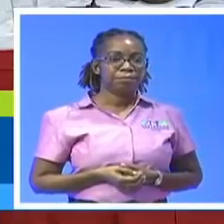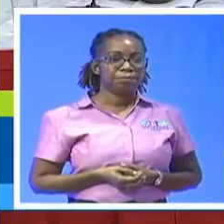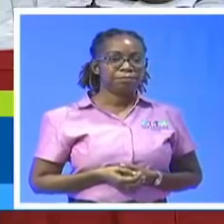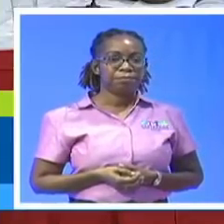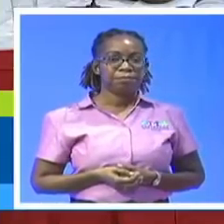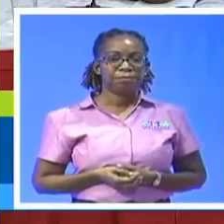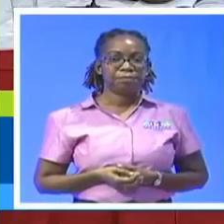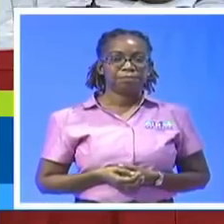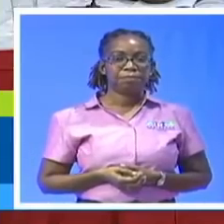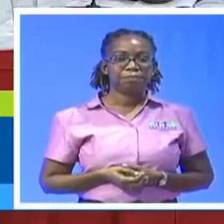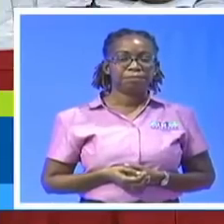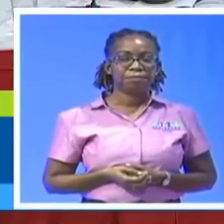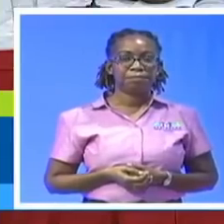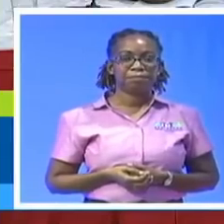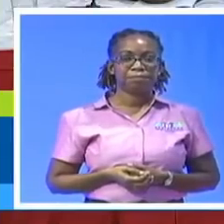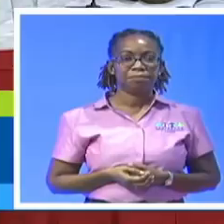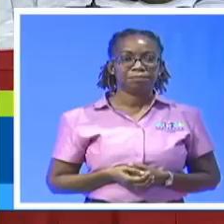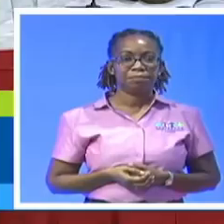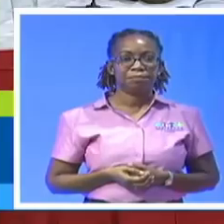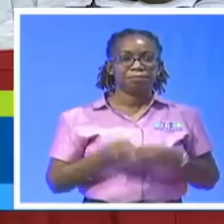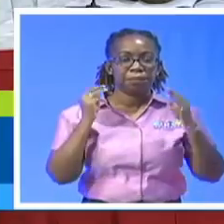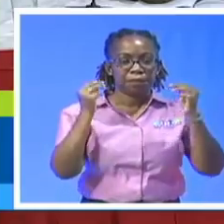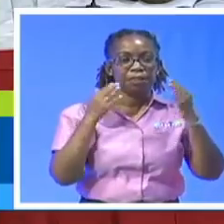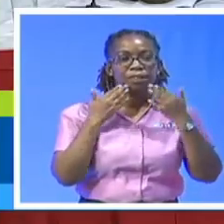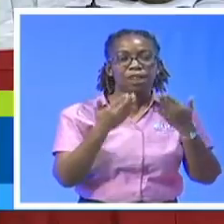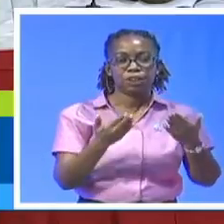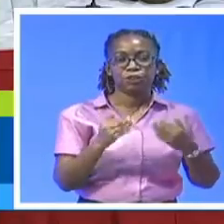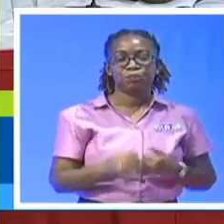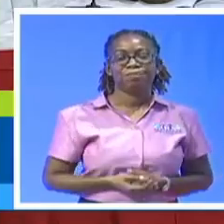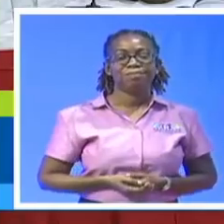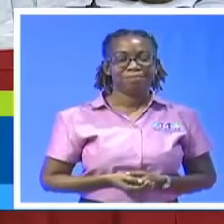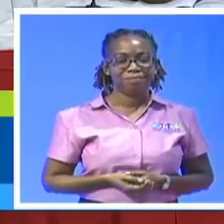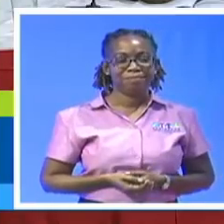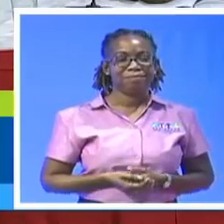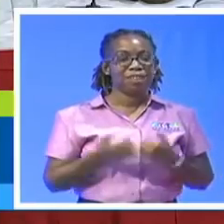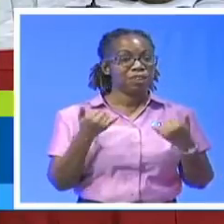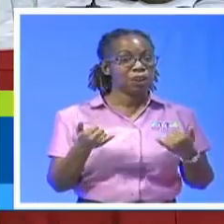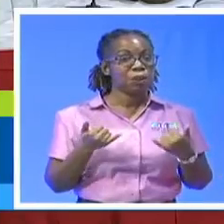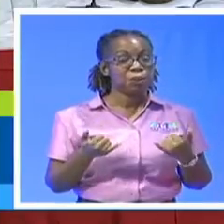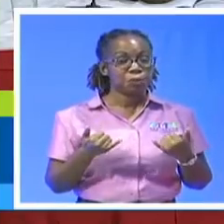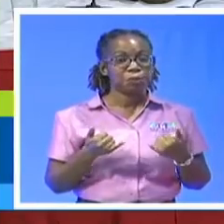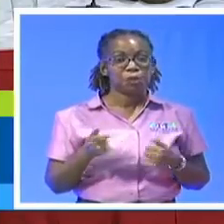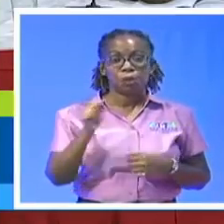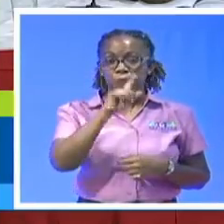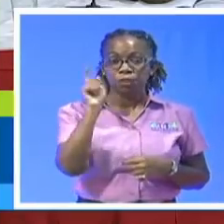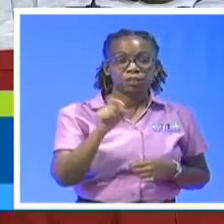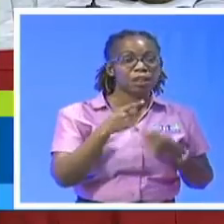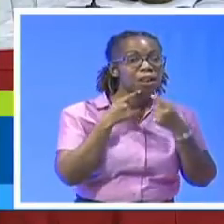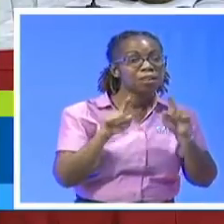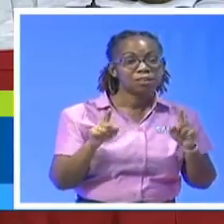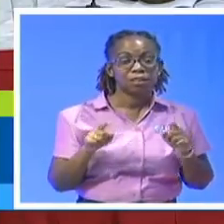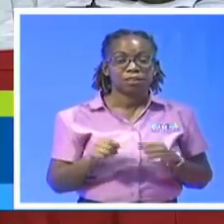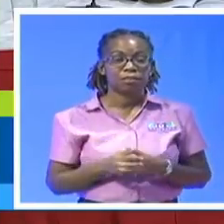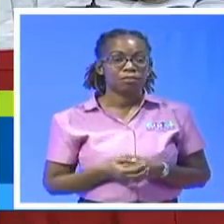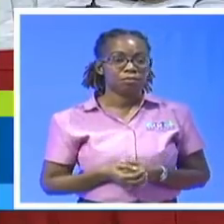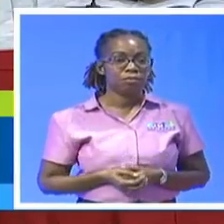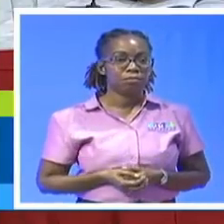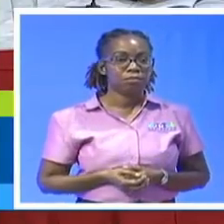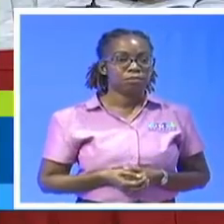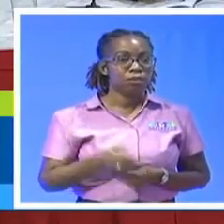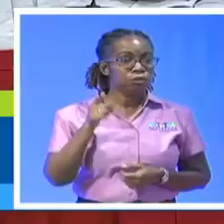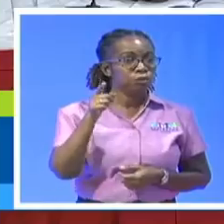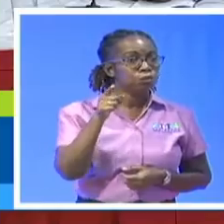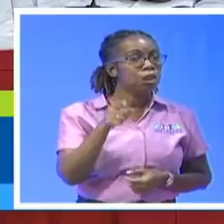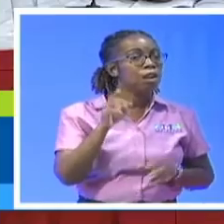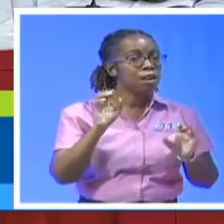Thank you very much, Minister. We now go to our question and answer. Media representatives, it's your turn